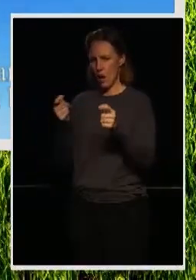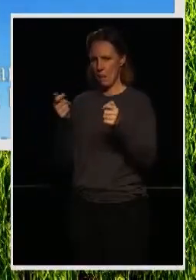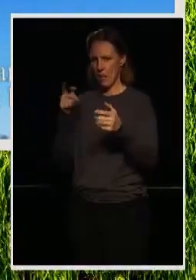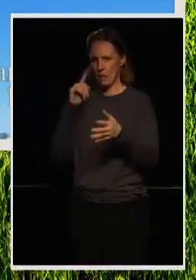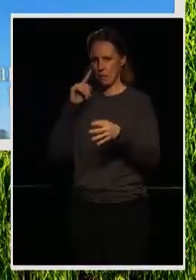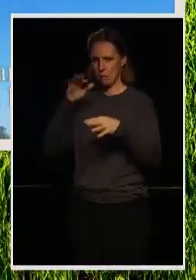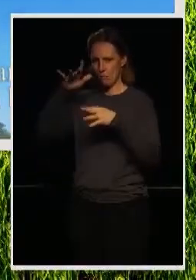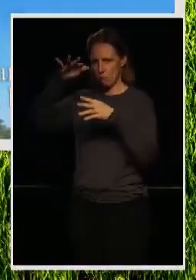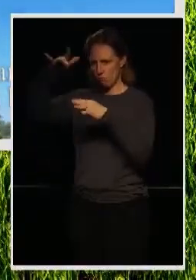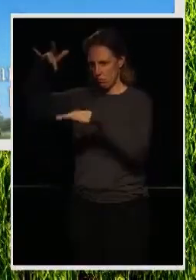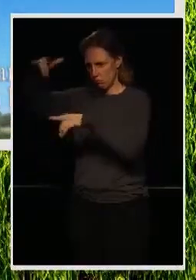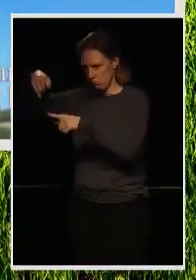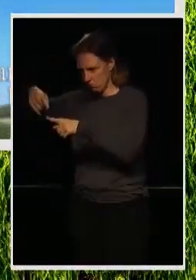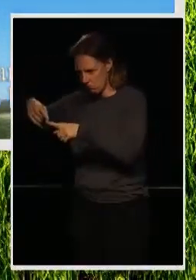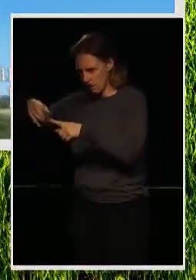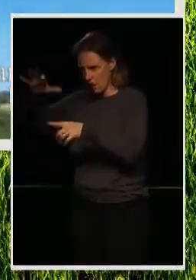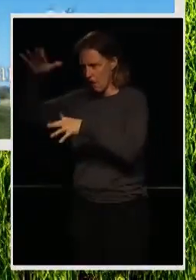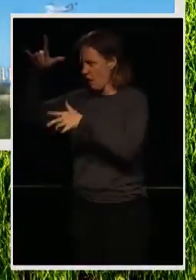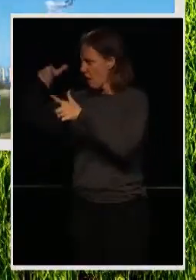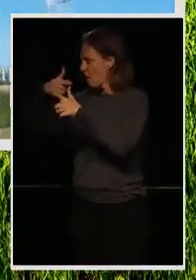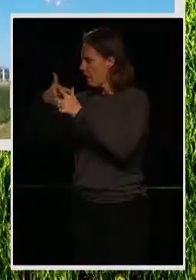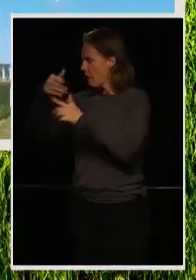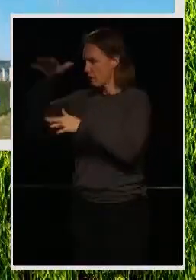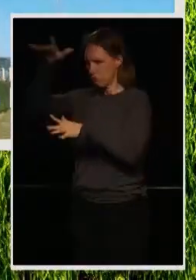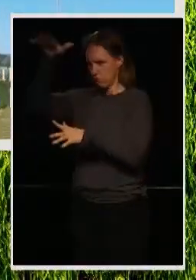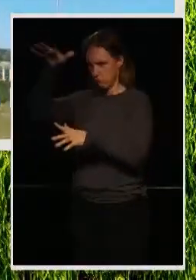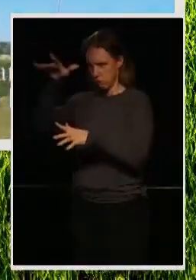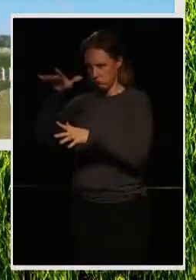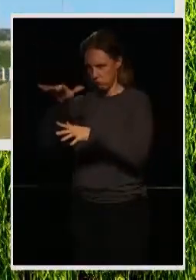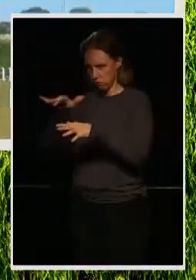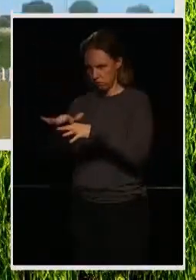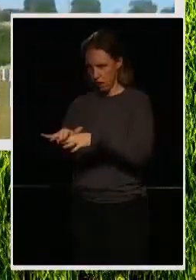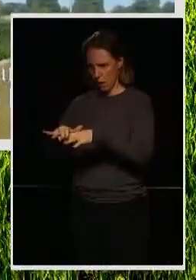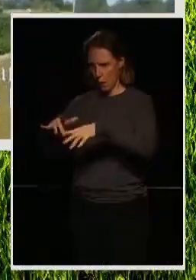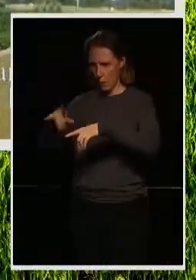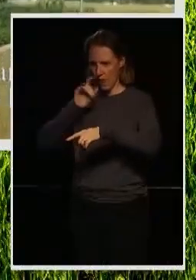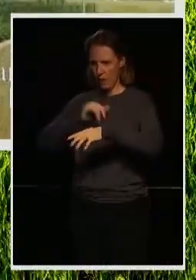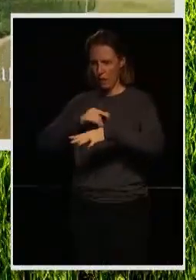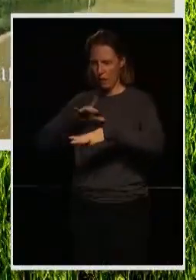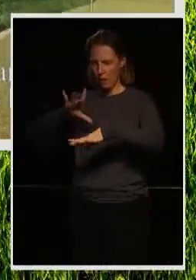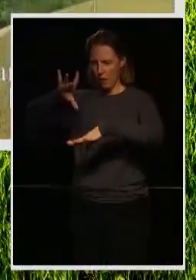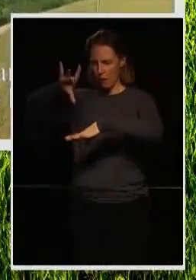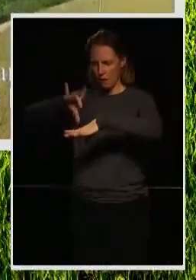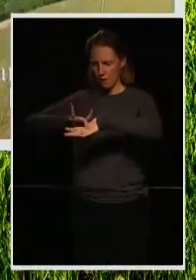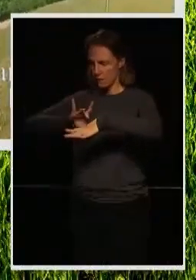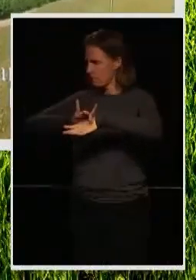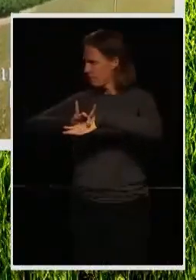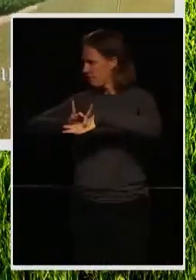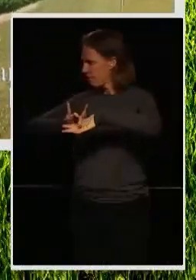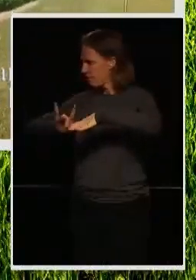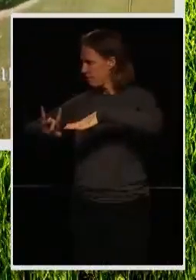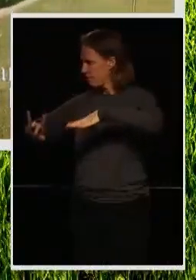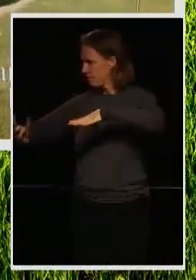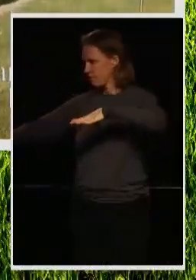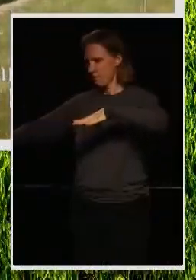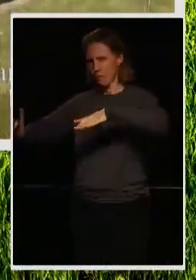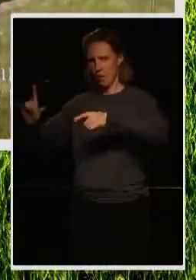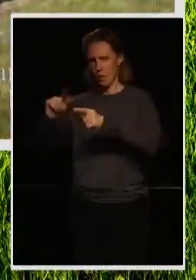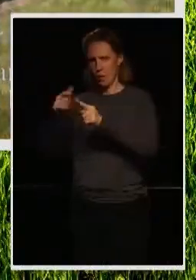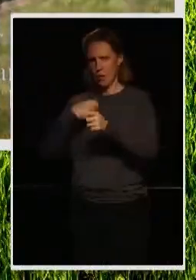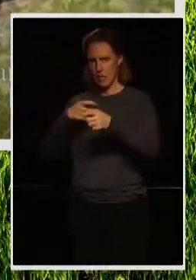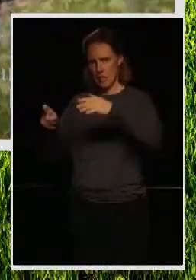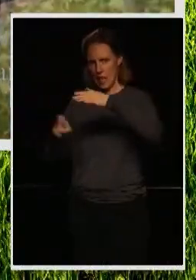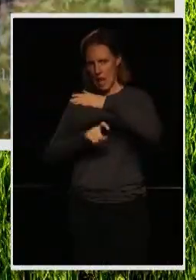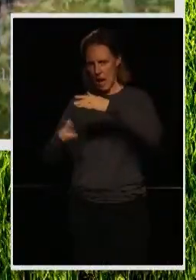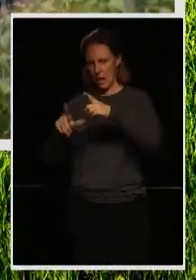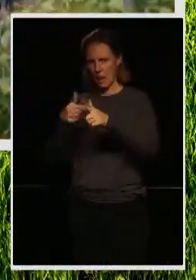target leaf, and then approach the leaf, and then the robotic arm will eventually operate LeafSpec automatically to scan the